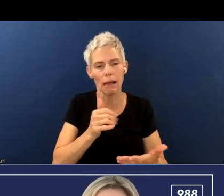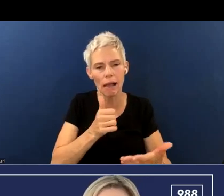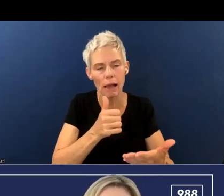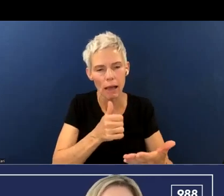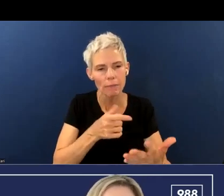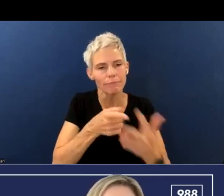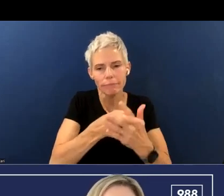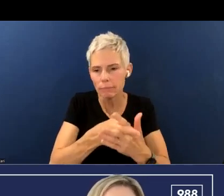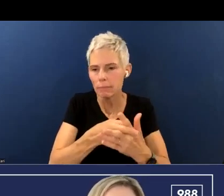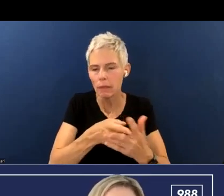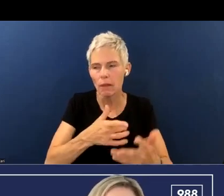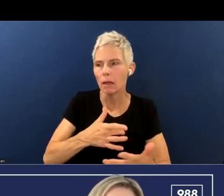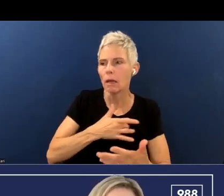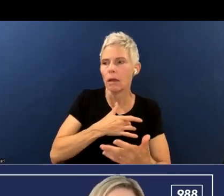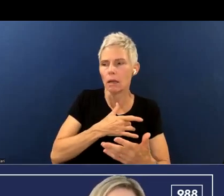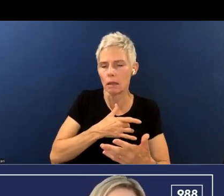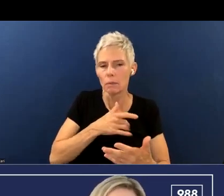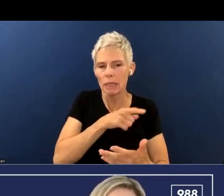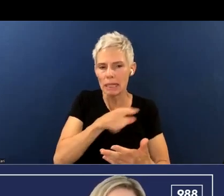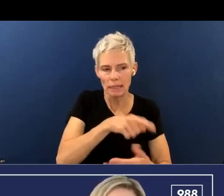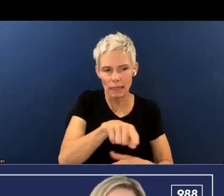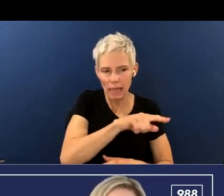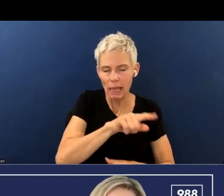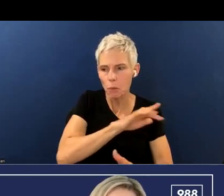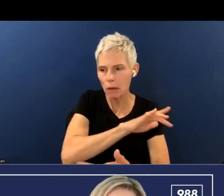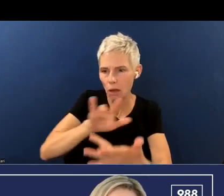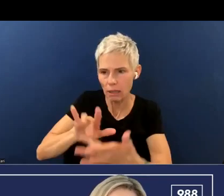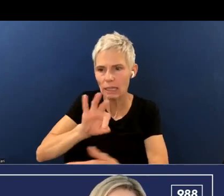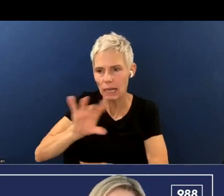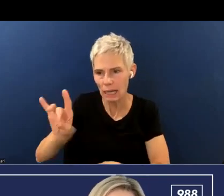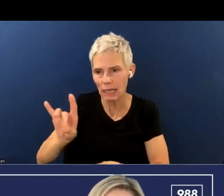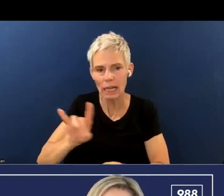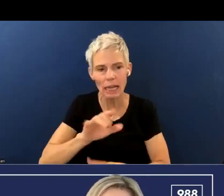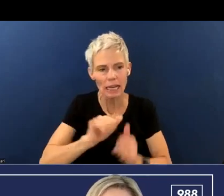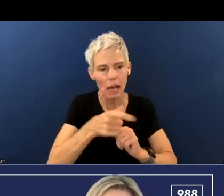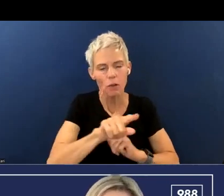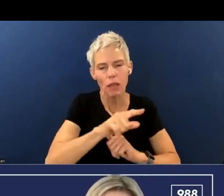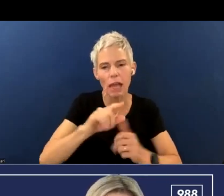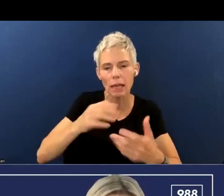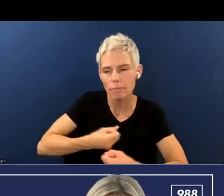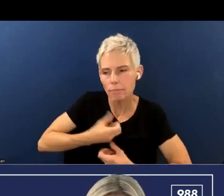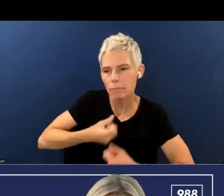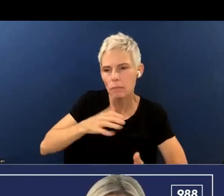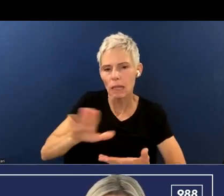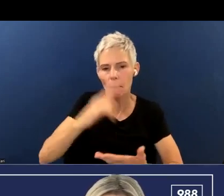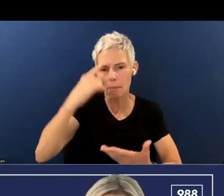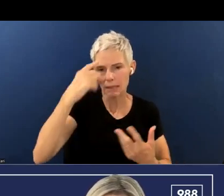988, learning how they talk about their own mental health issues,